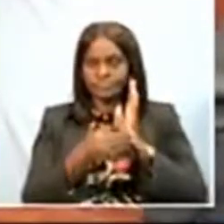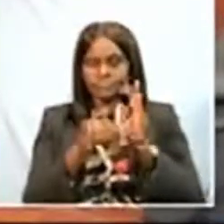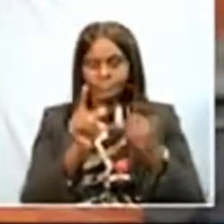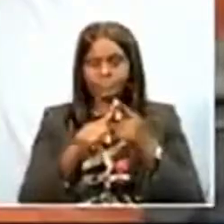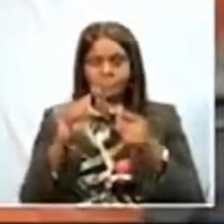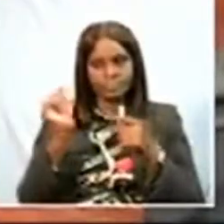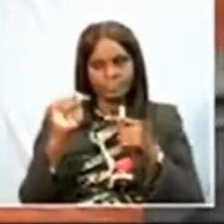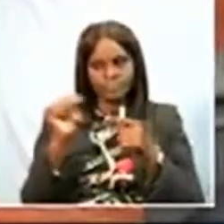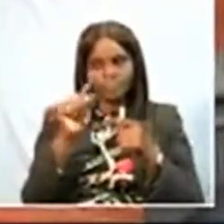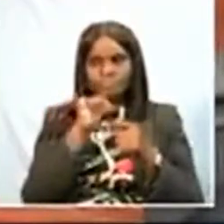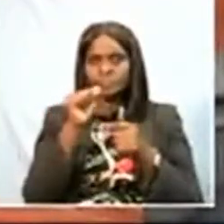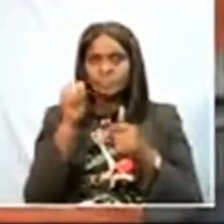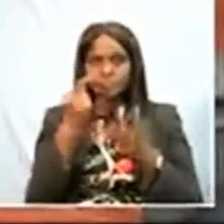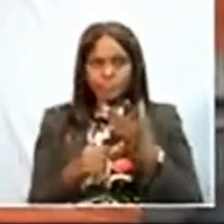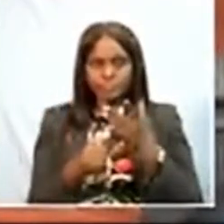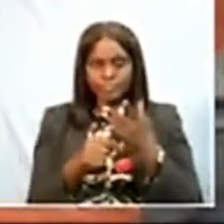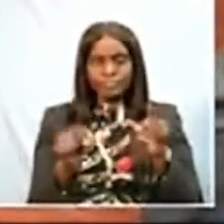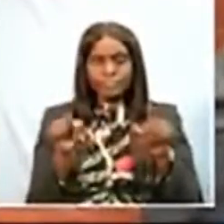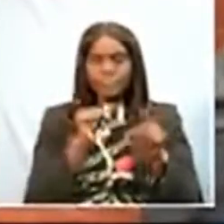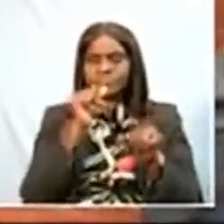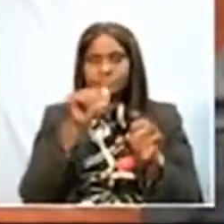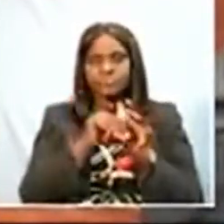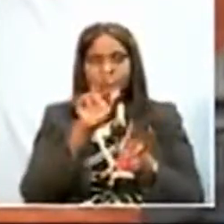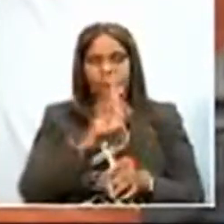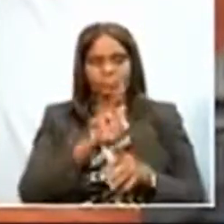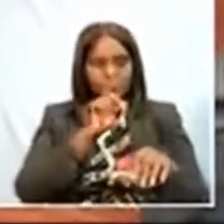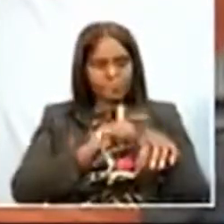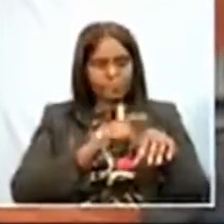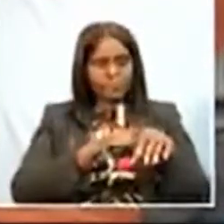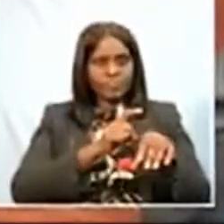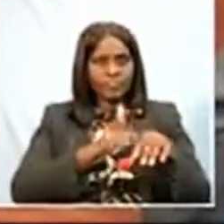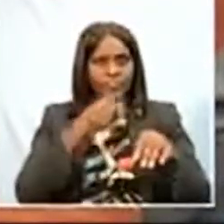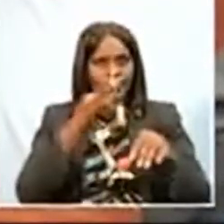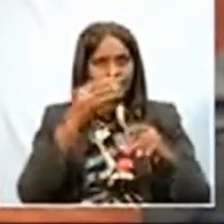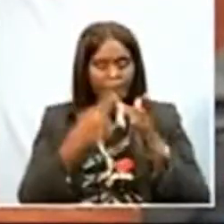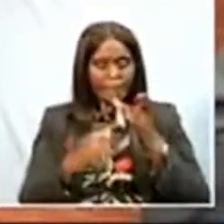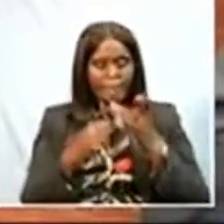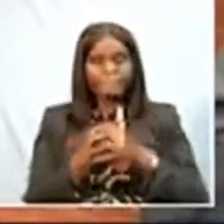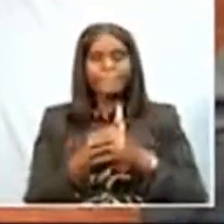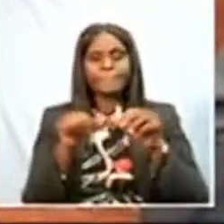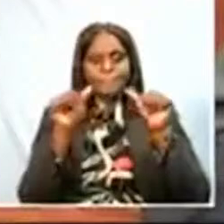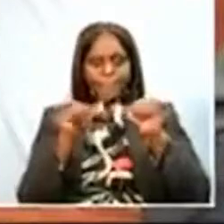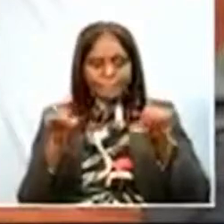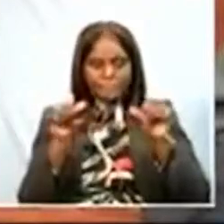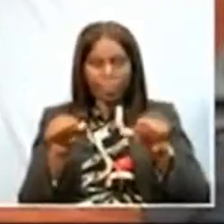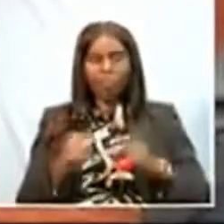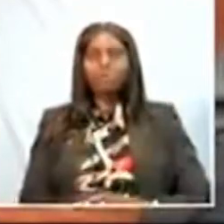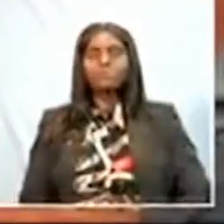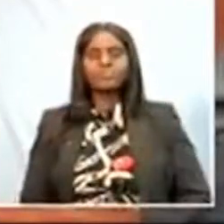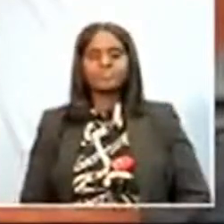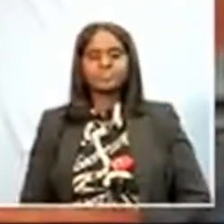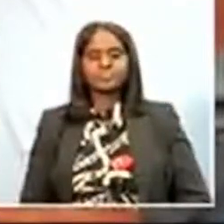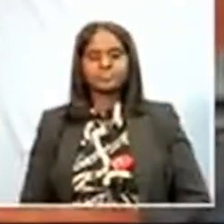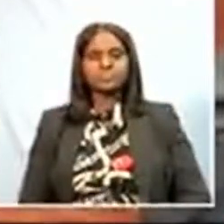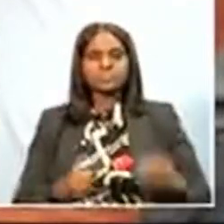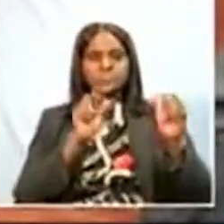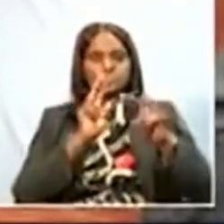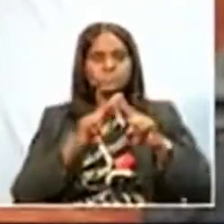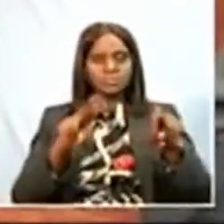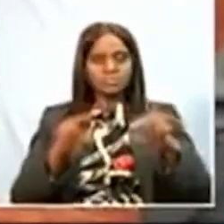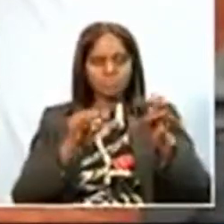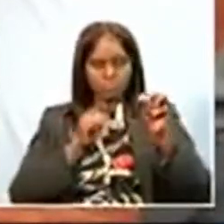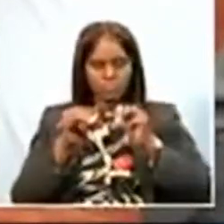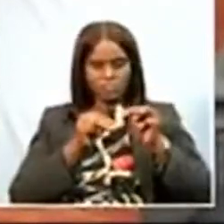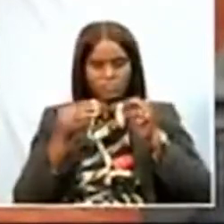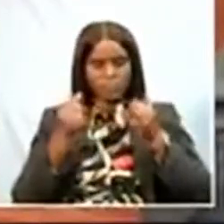ablution block not being in use by the time of audit. Action taken, Chair.